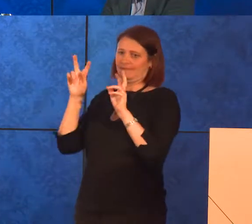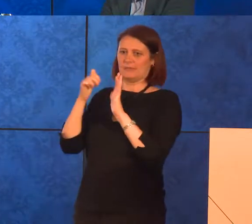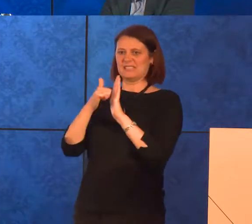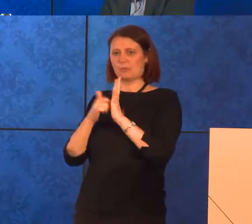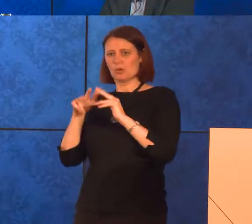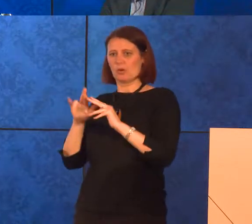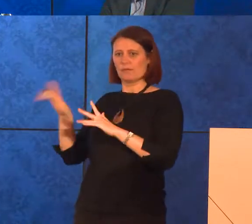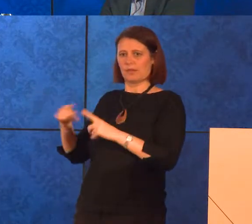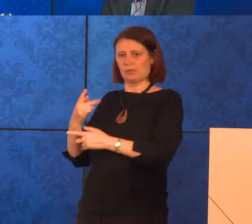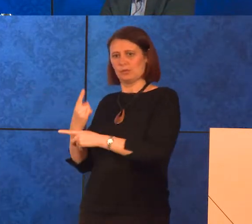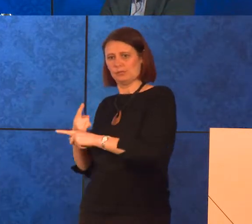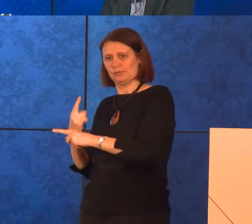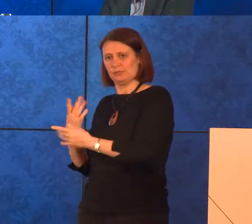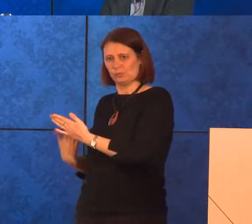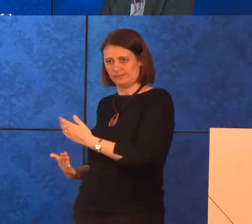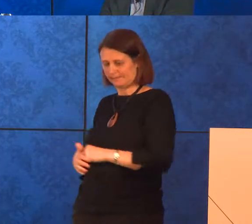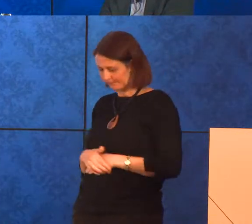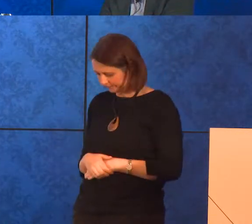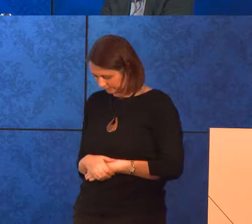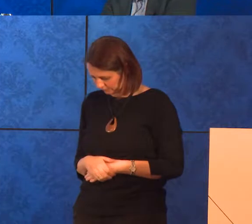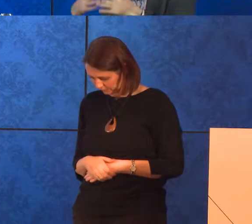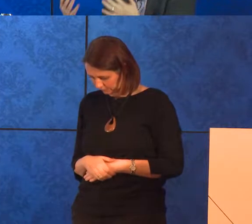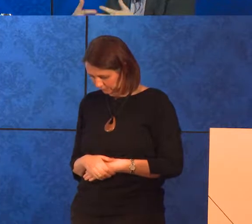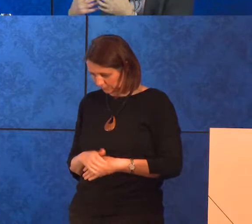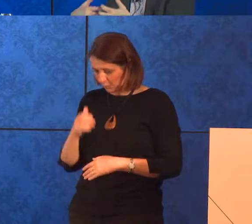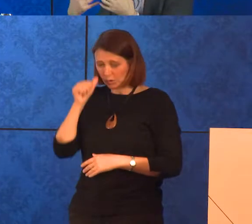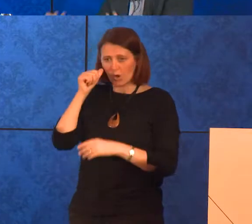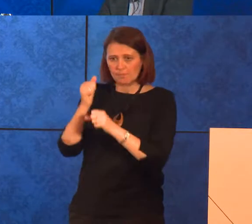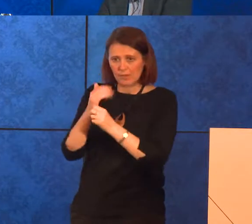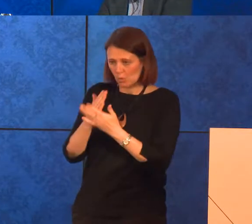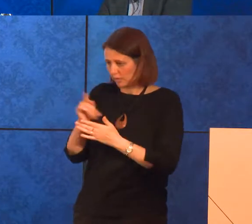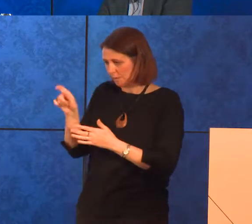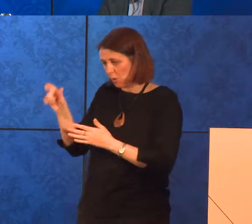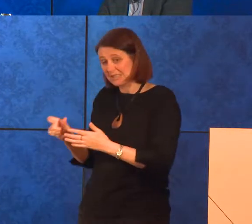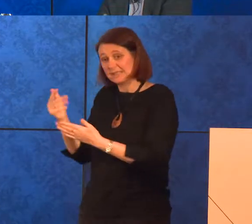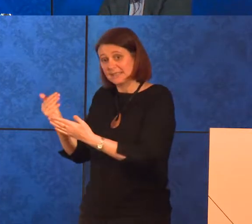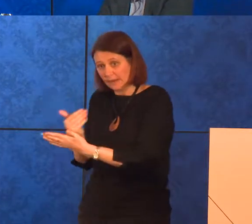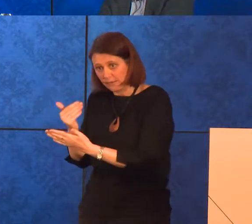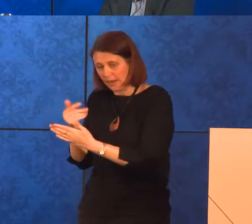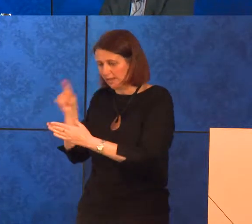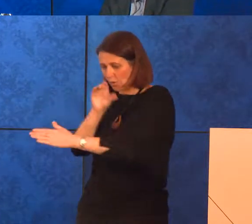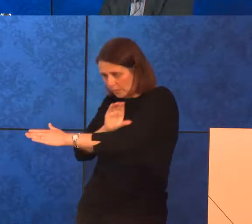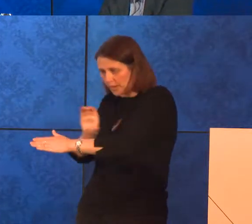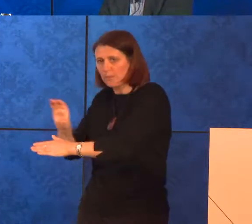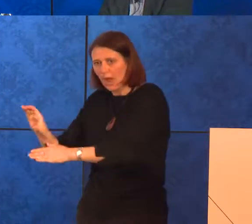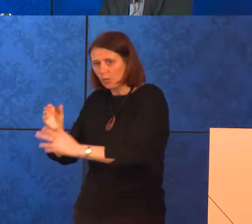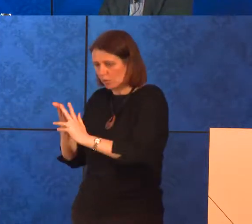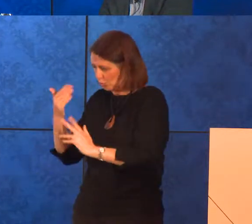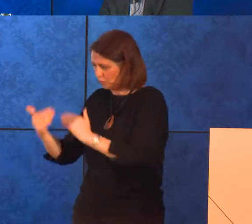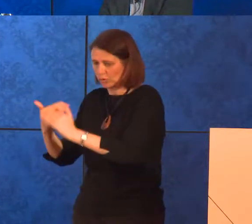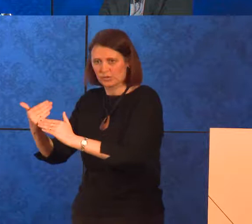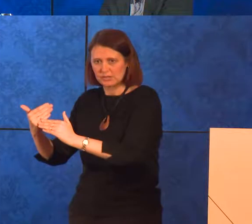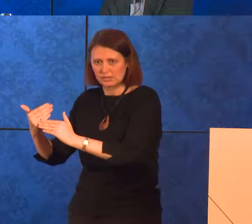story. And that way we know that it was going to be safe and they would be empowered through that process rather than